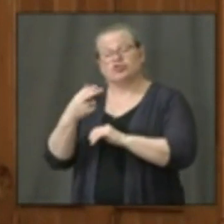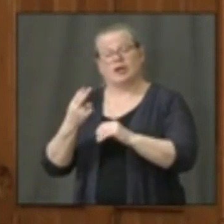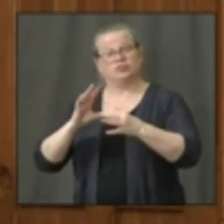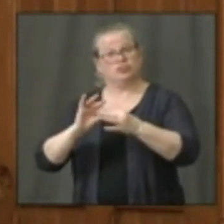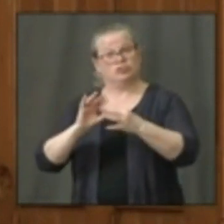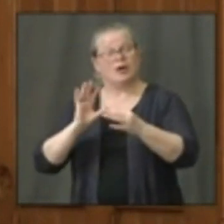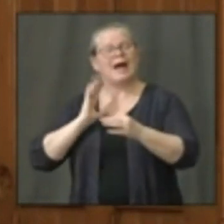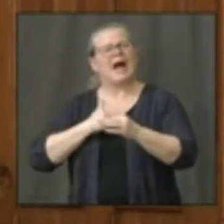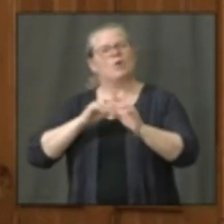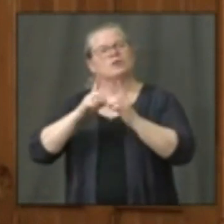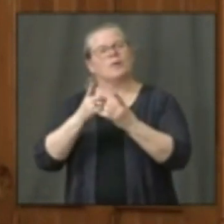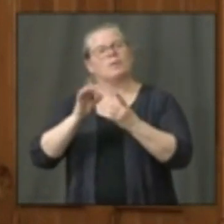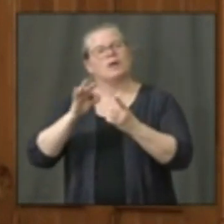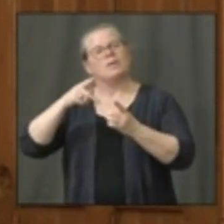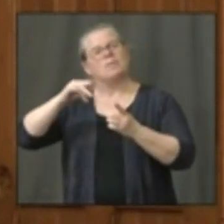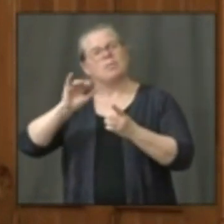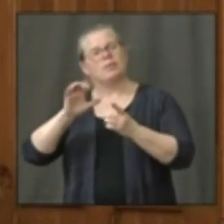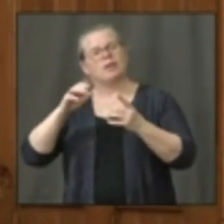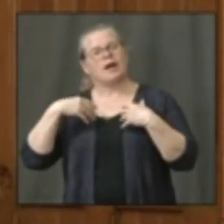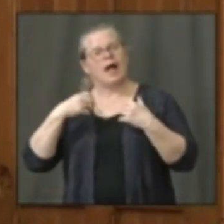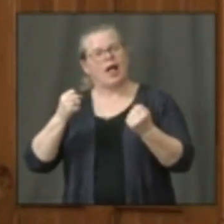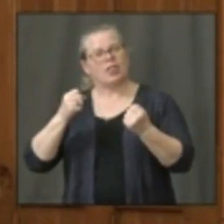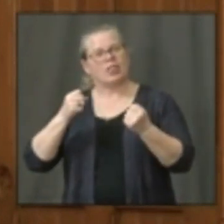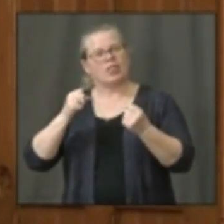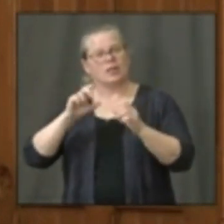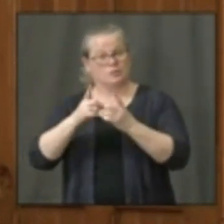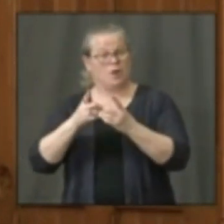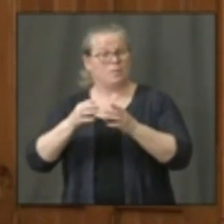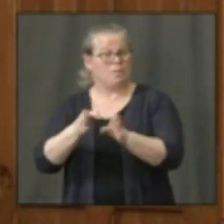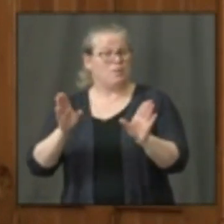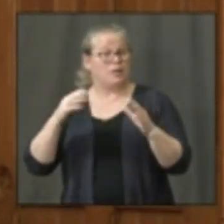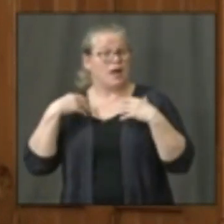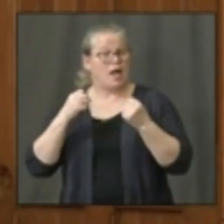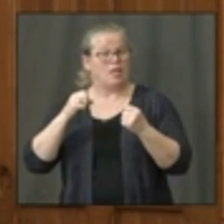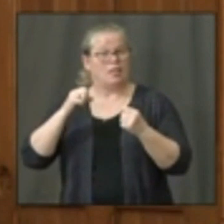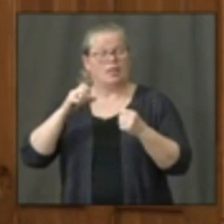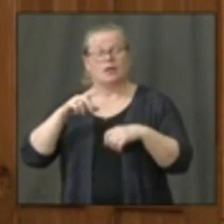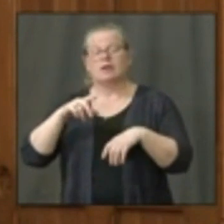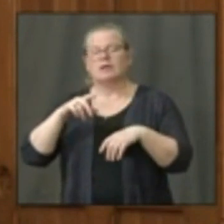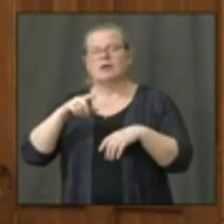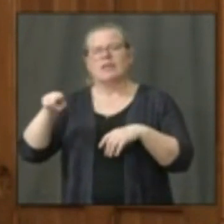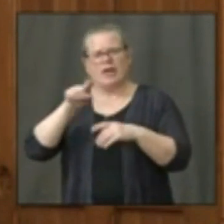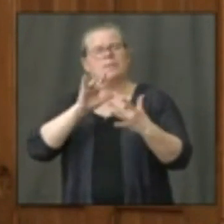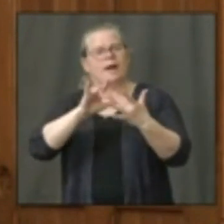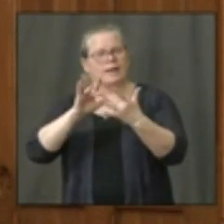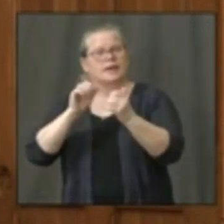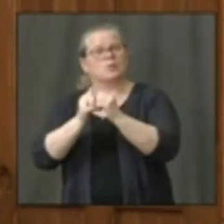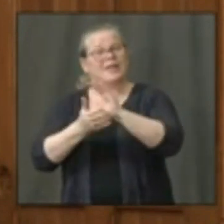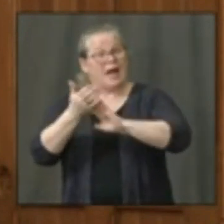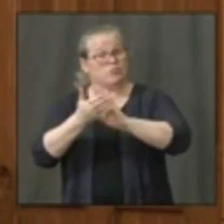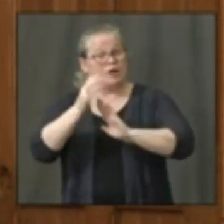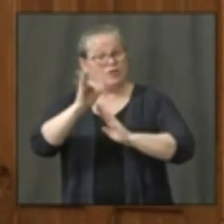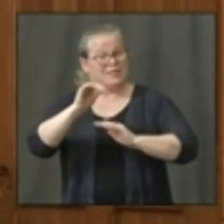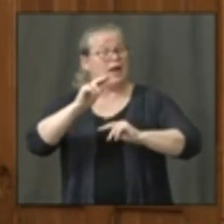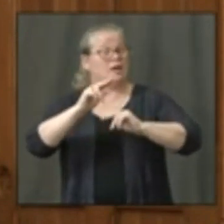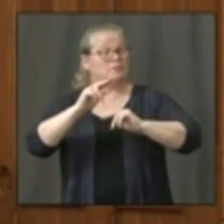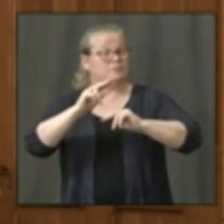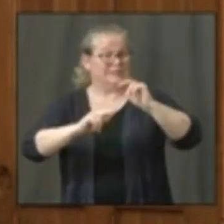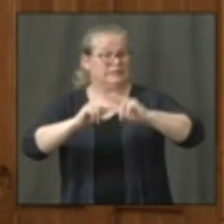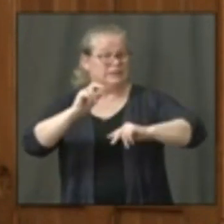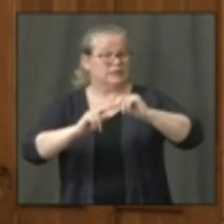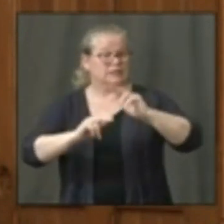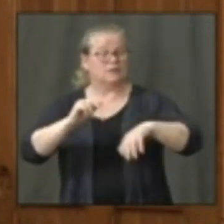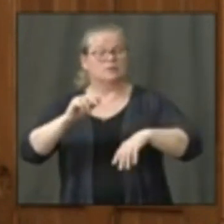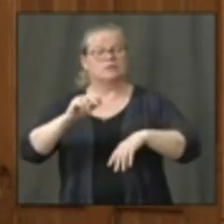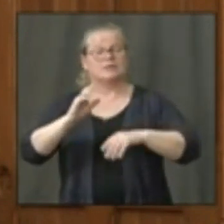Public Health professionals have been in daily contact with the operators at that facility via FaceTime. They've been on